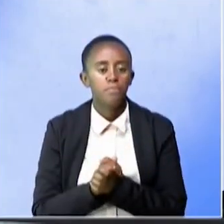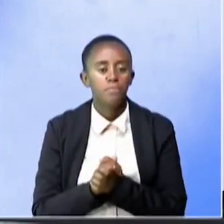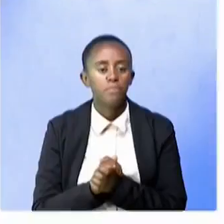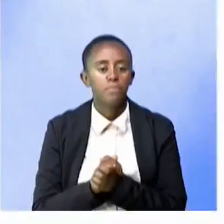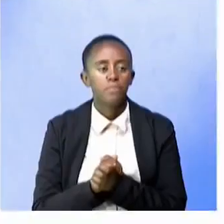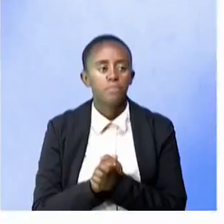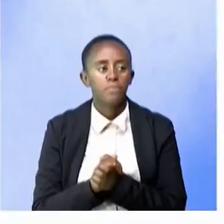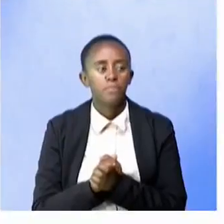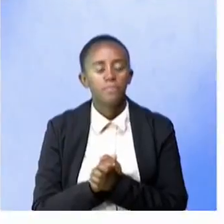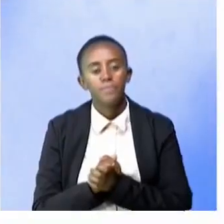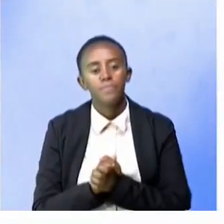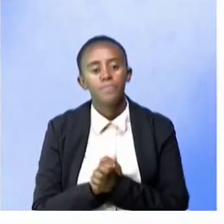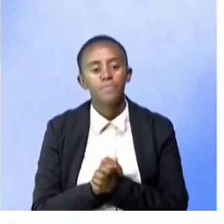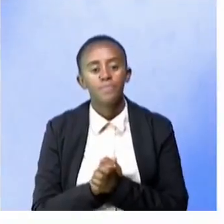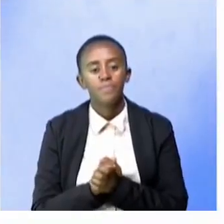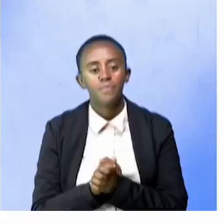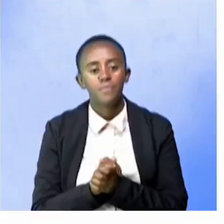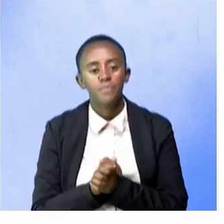good.